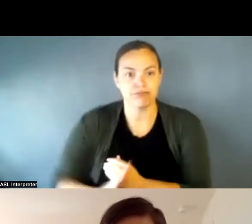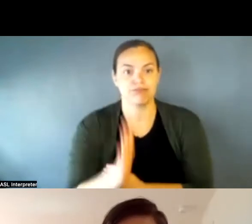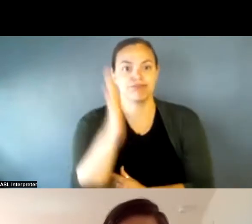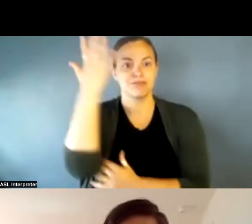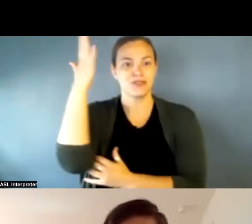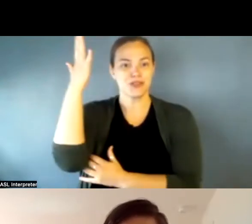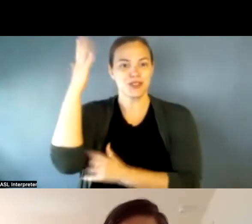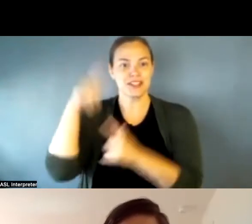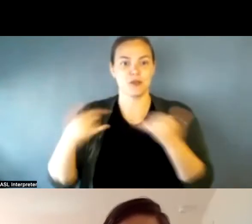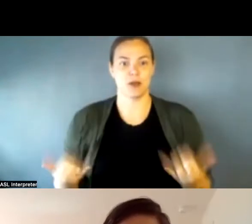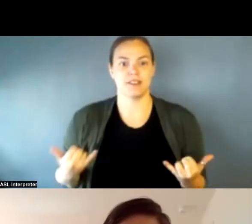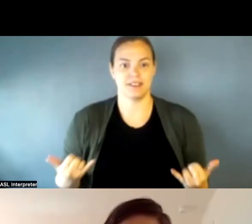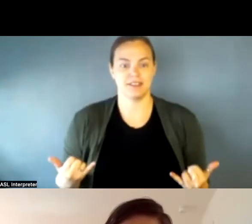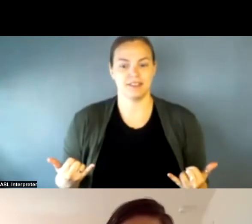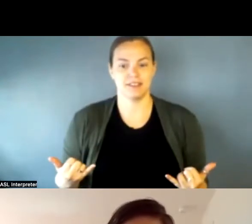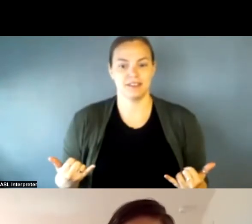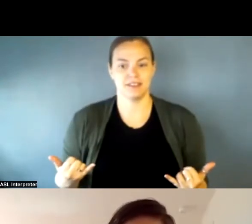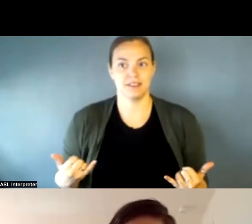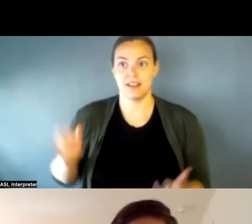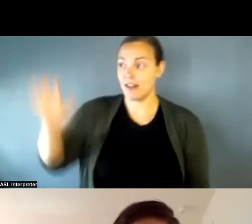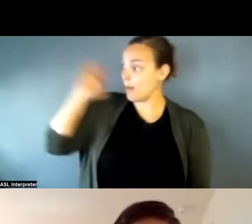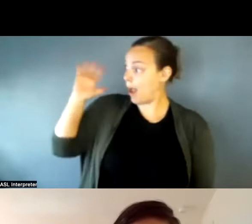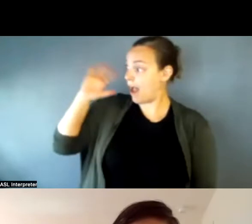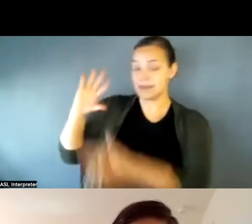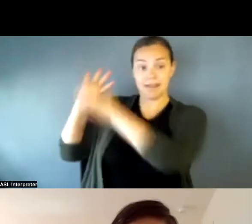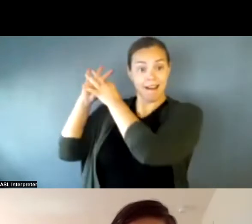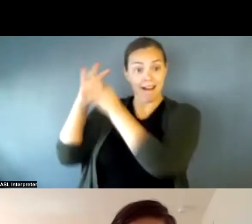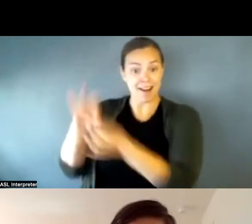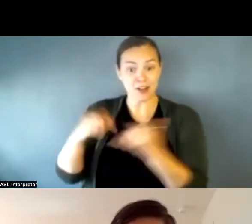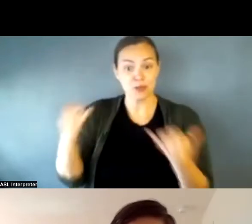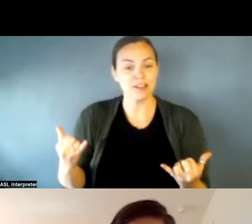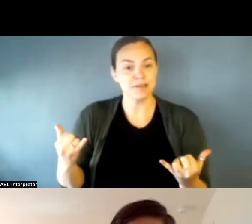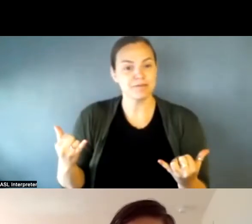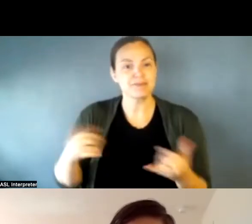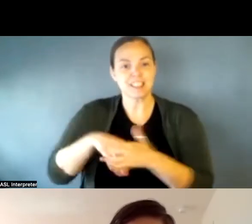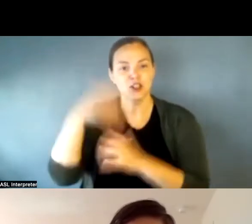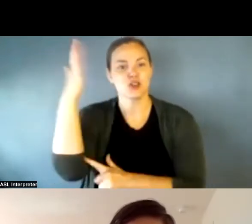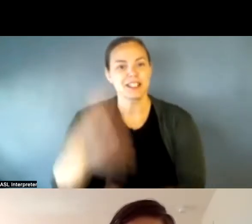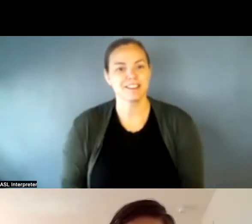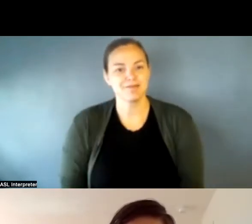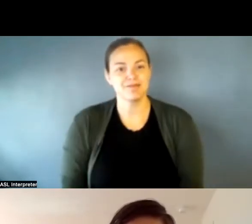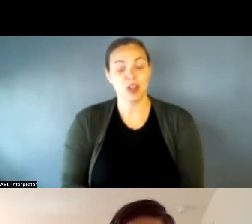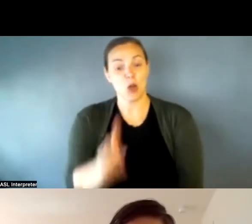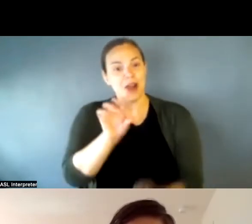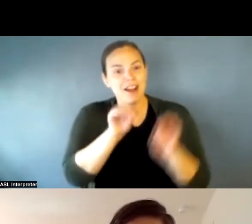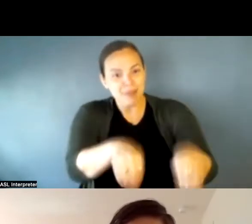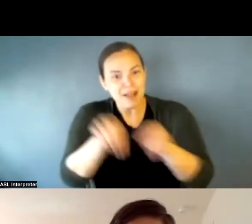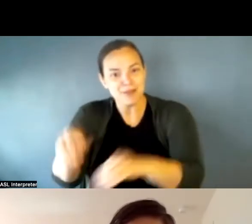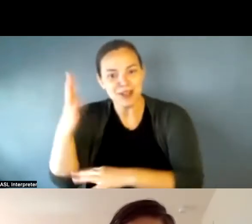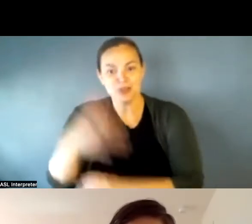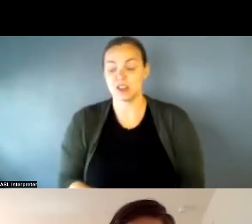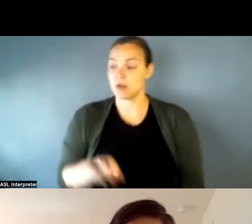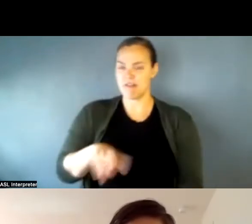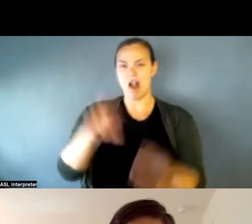connection between the past and the tree and the present? It's in the trees that you plant. And so if I was looking at a modern